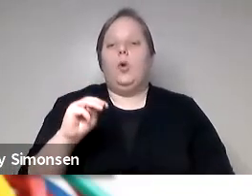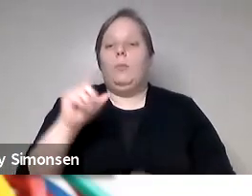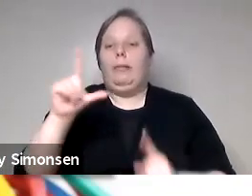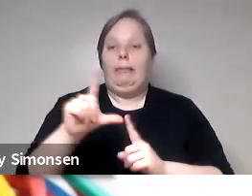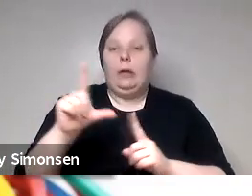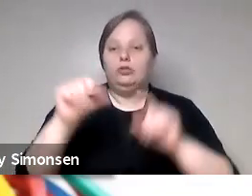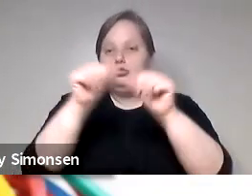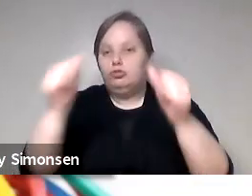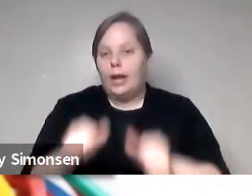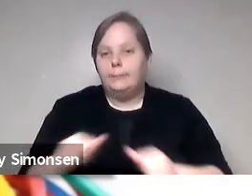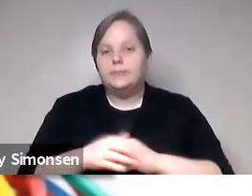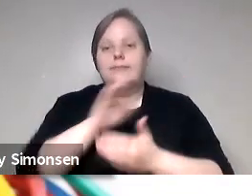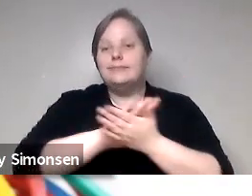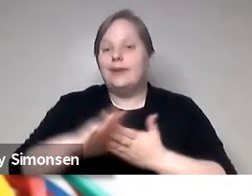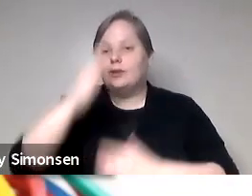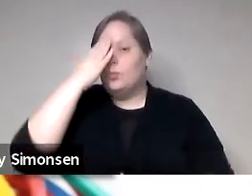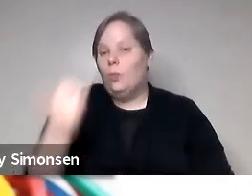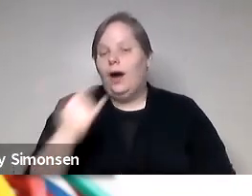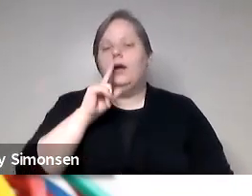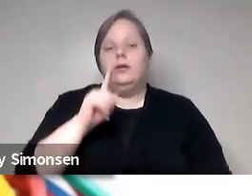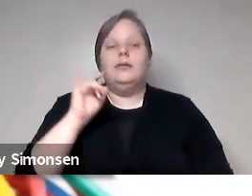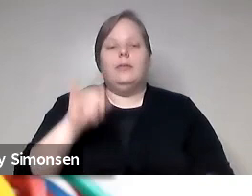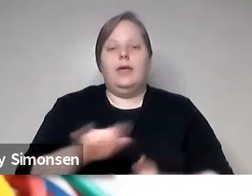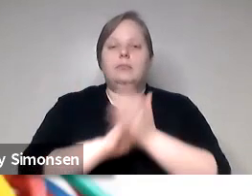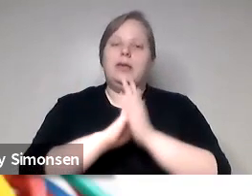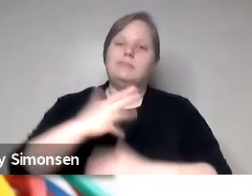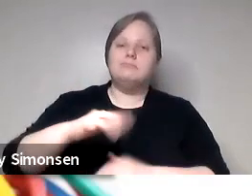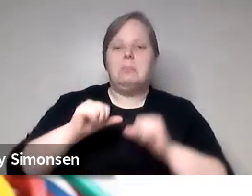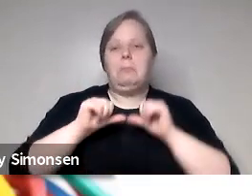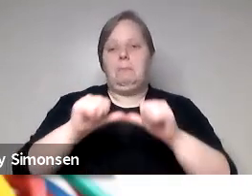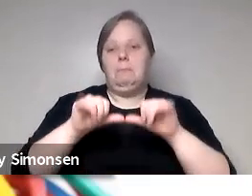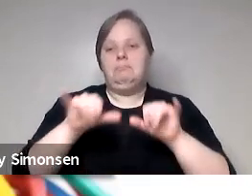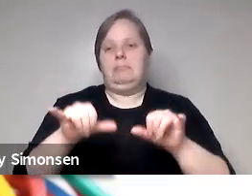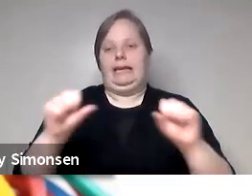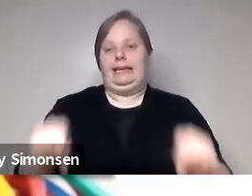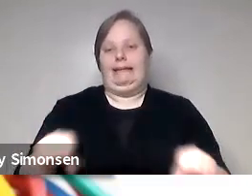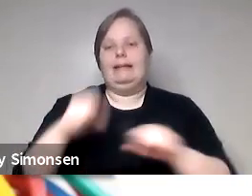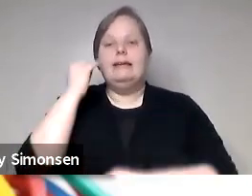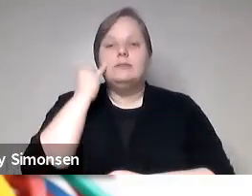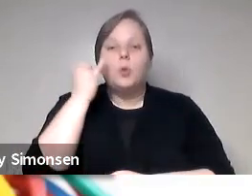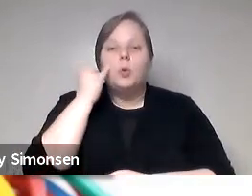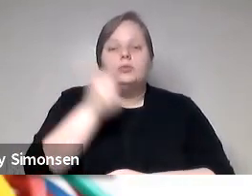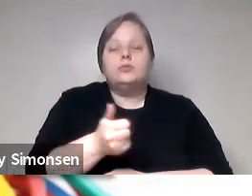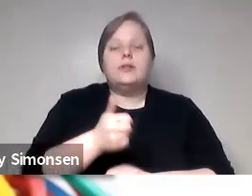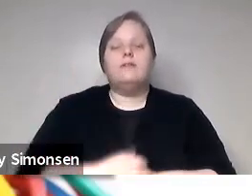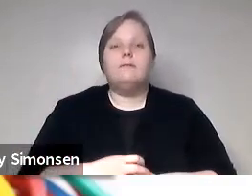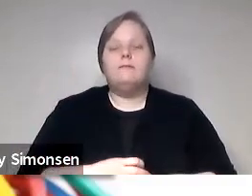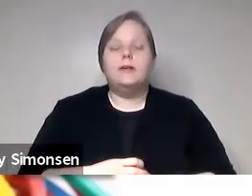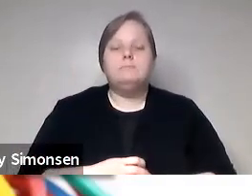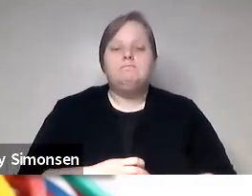shapes is that those can be semi-permanent. If you are able to